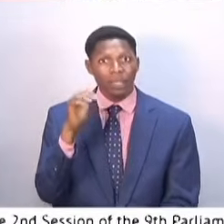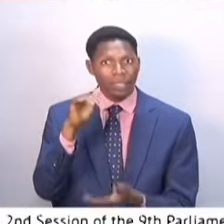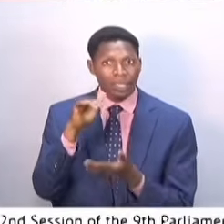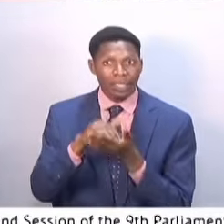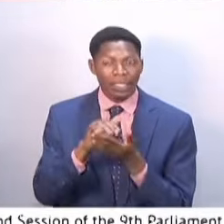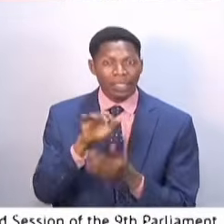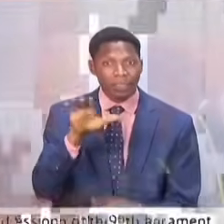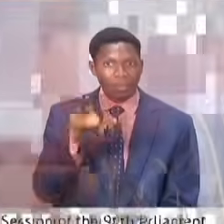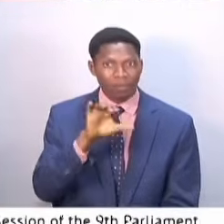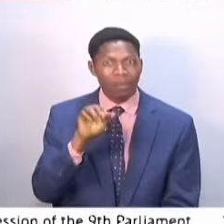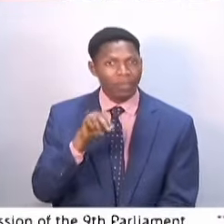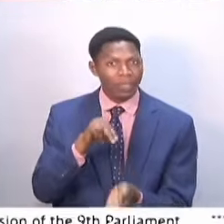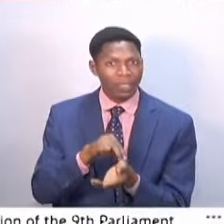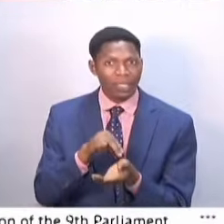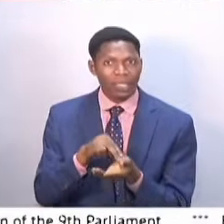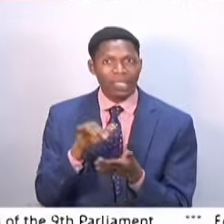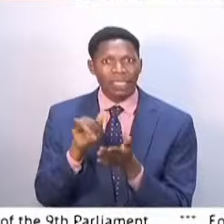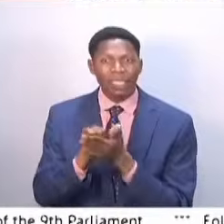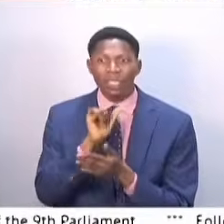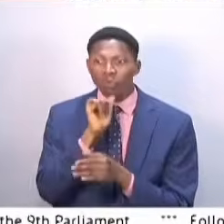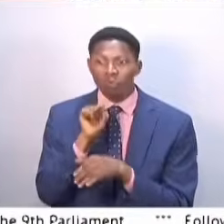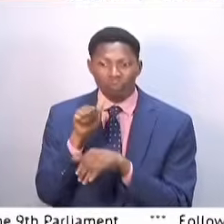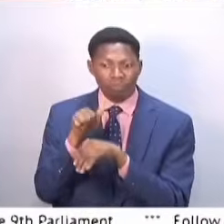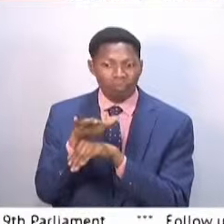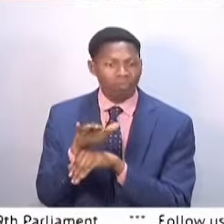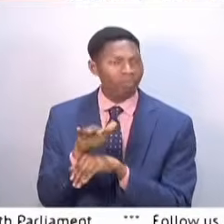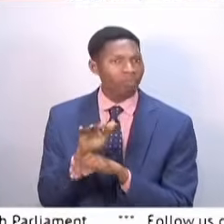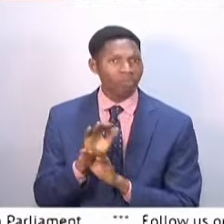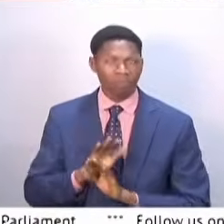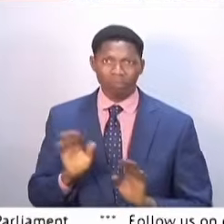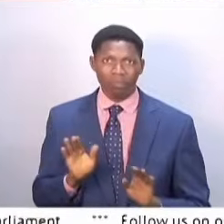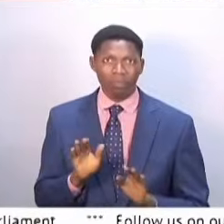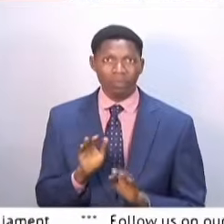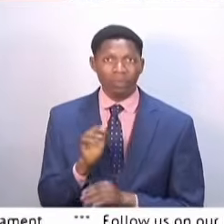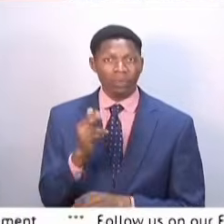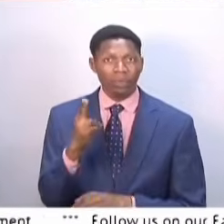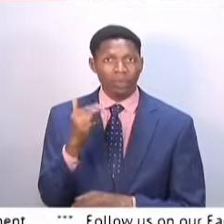13,500 nurses who have not been posted.